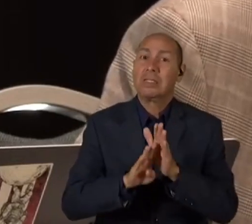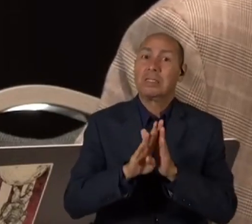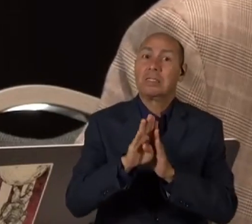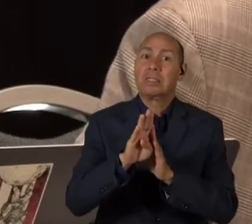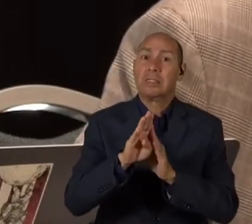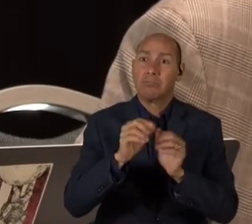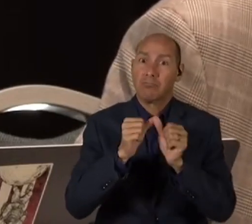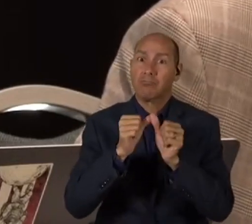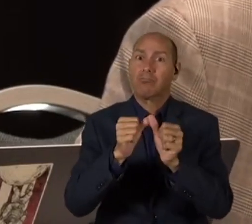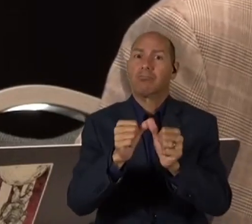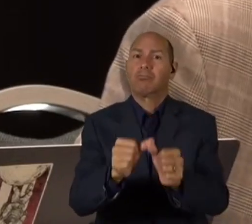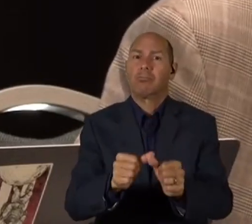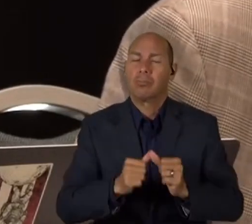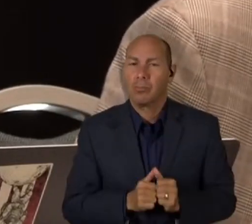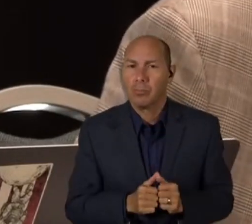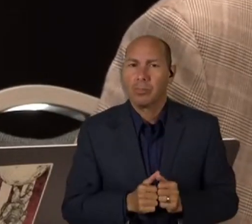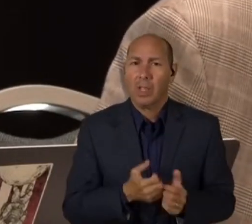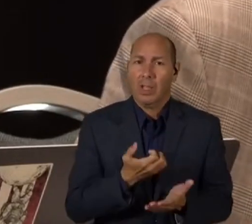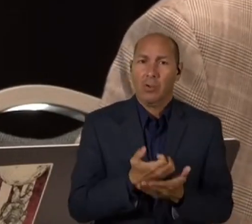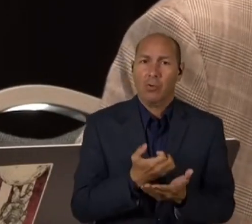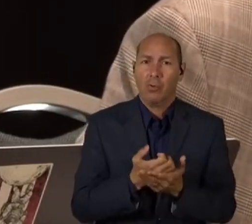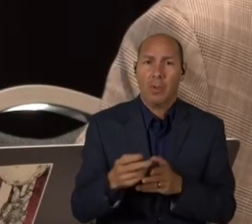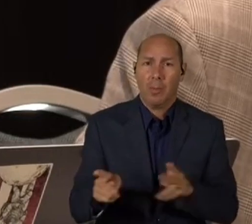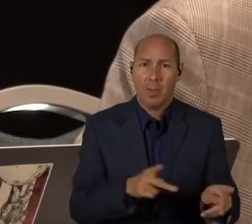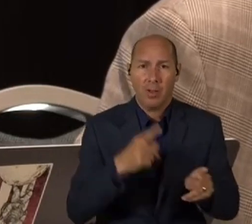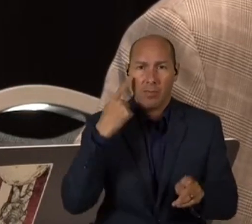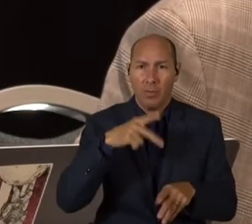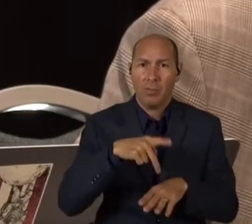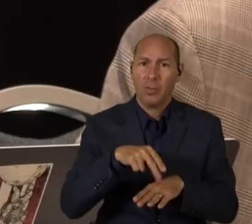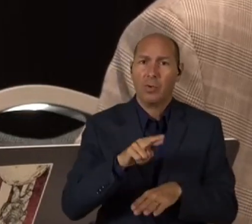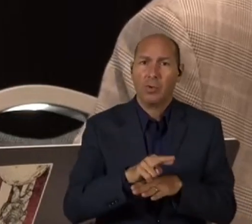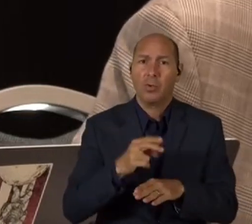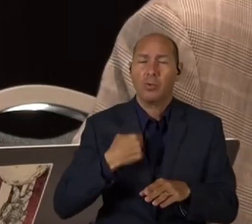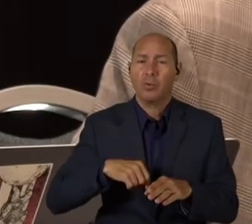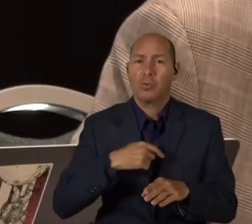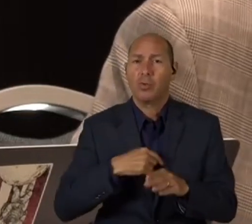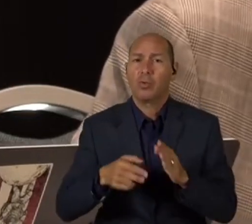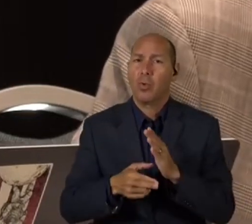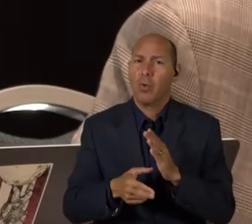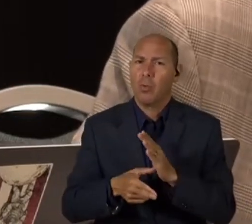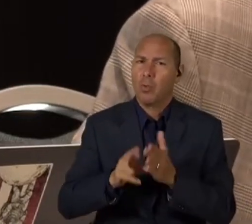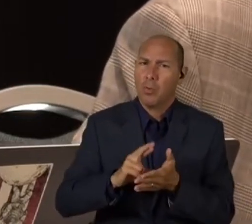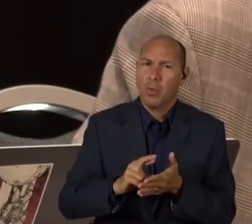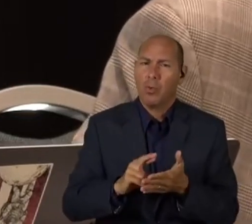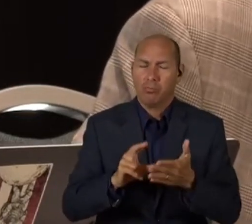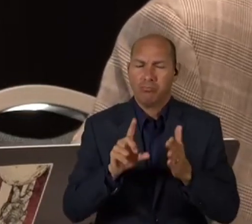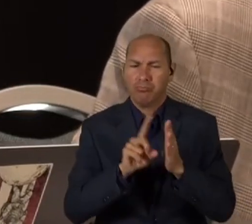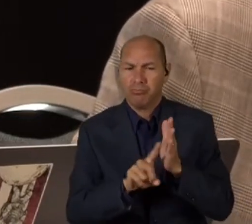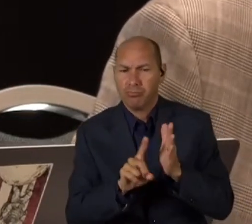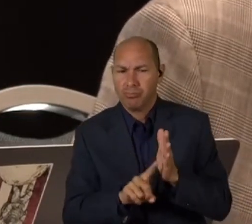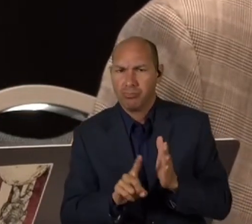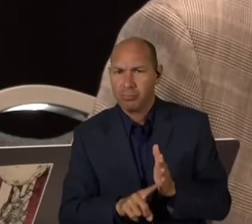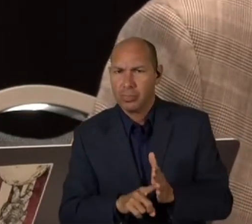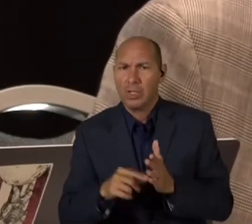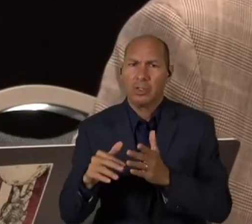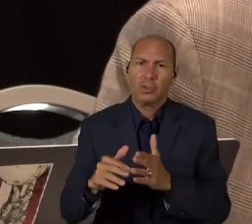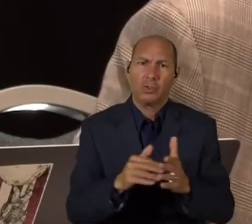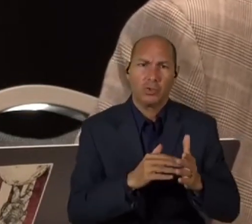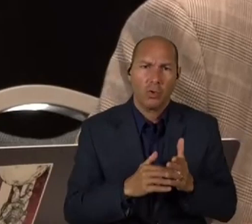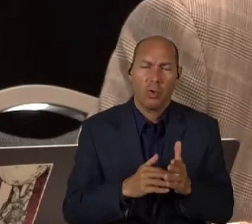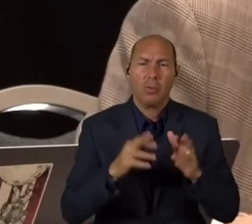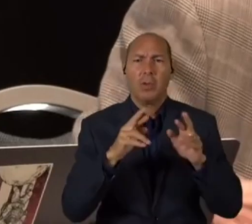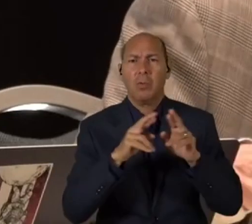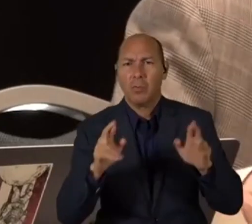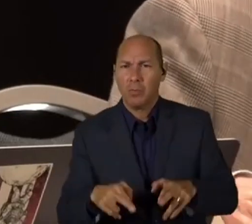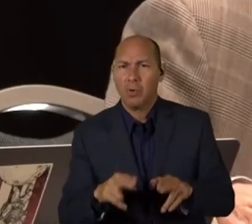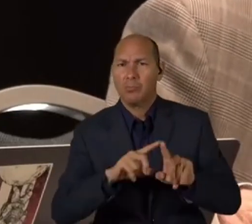economic development plans for Puerto Rico. We have reviewed 150 plans, studies, and reports. We met with stakeholders,